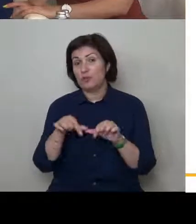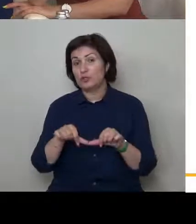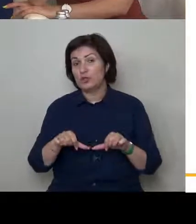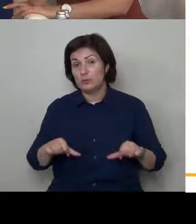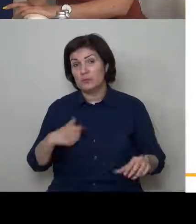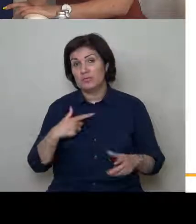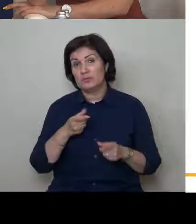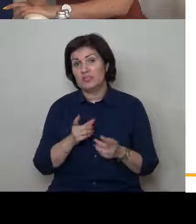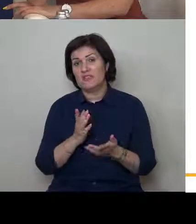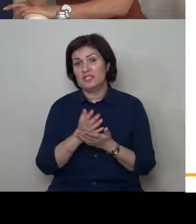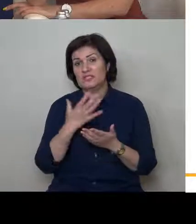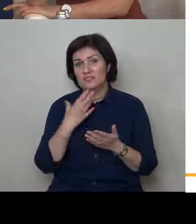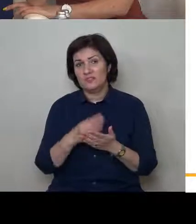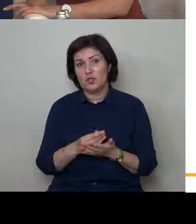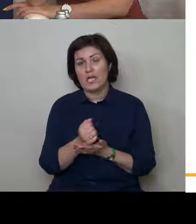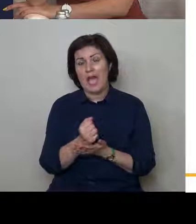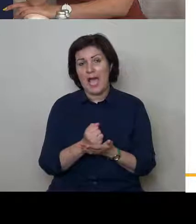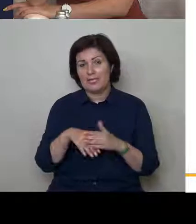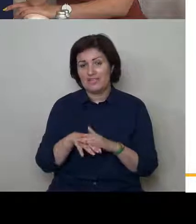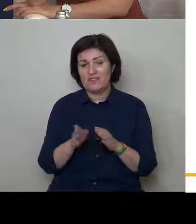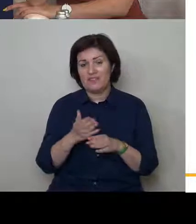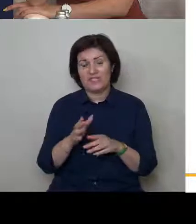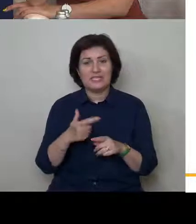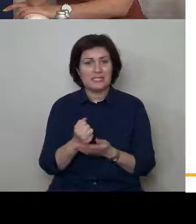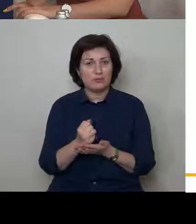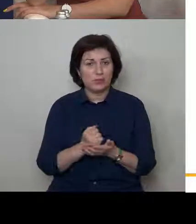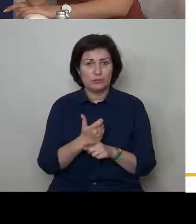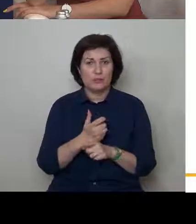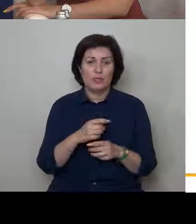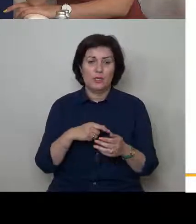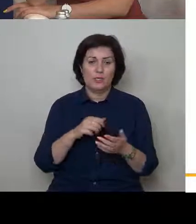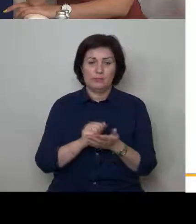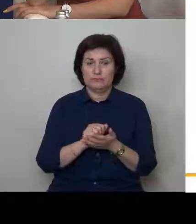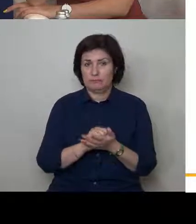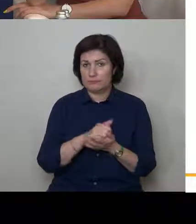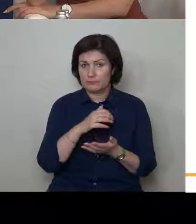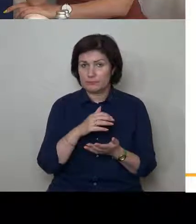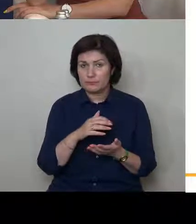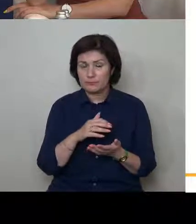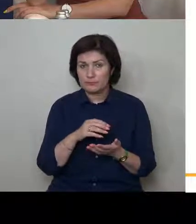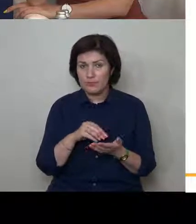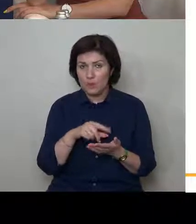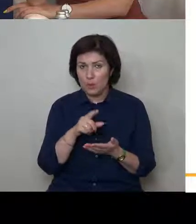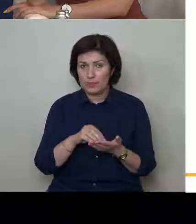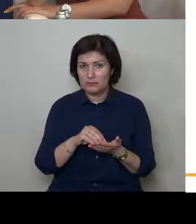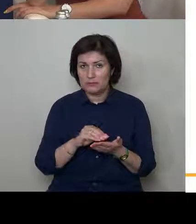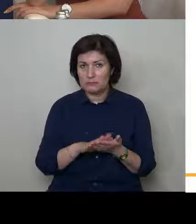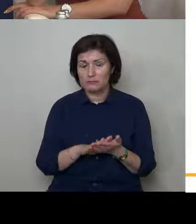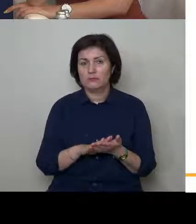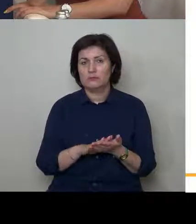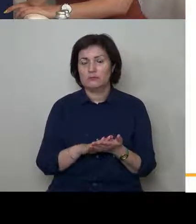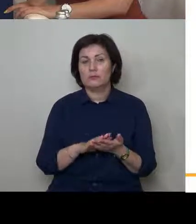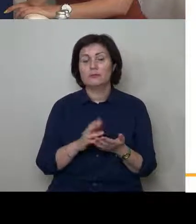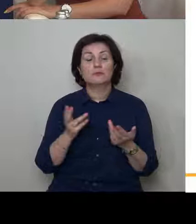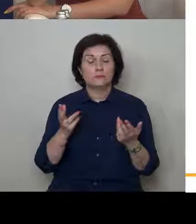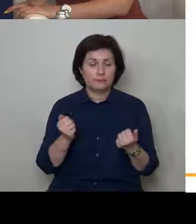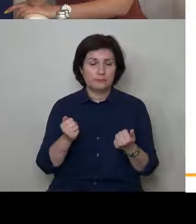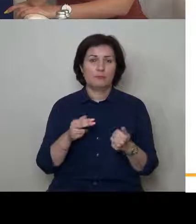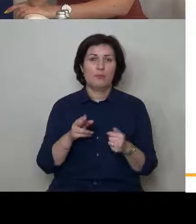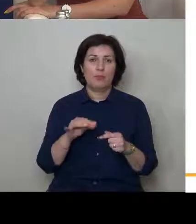the district election commissions, and the CEC has its own archives where it really preserves a lot of